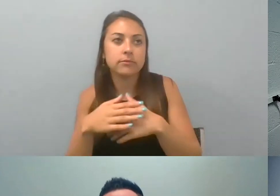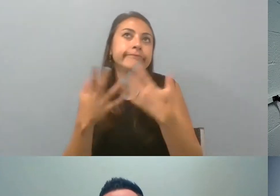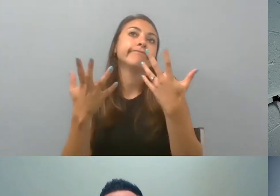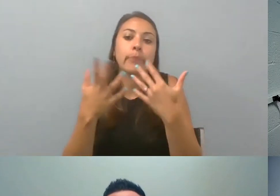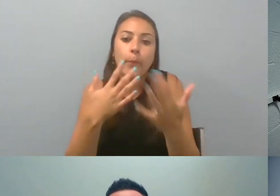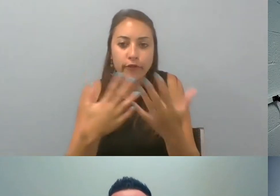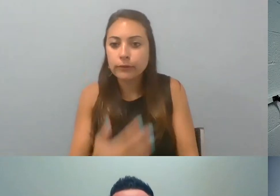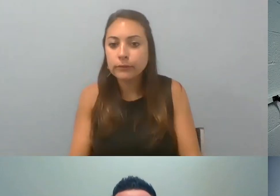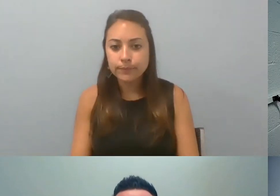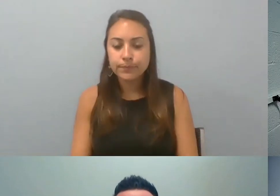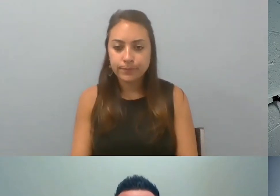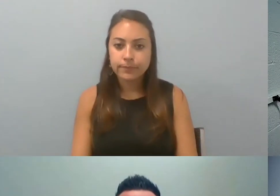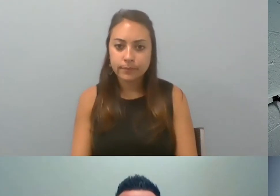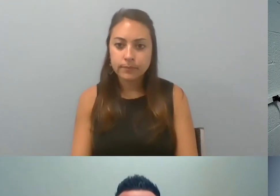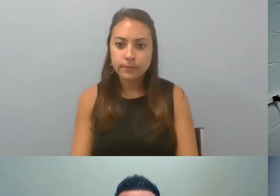Thank you very much.